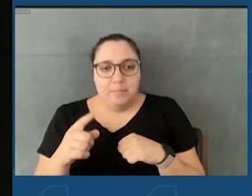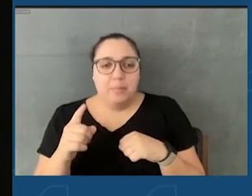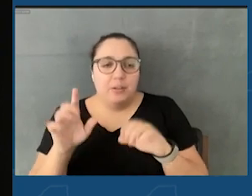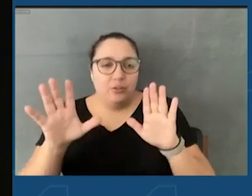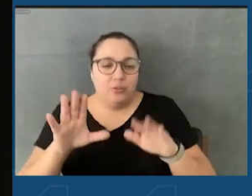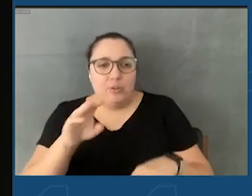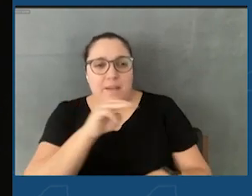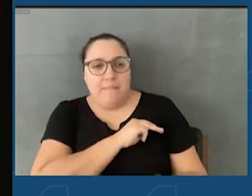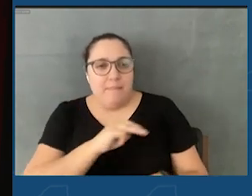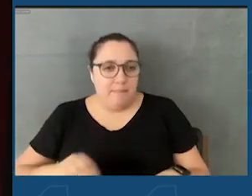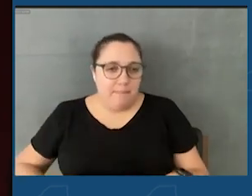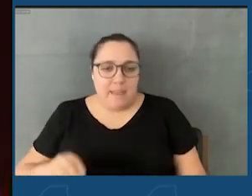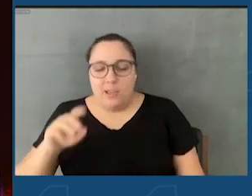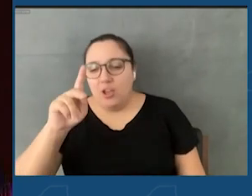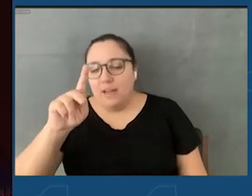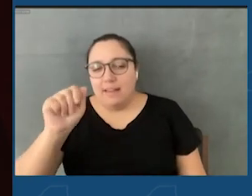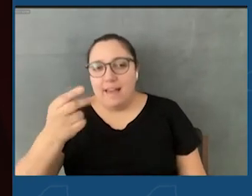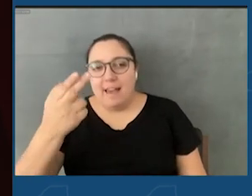Kathy Sheehan.